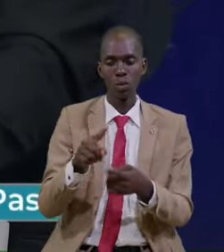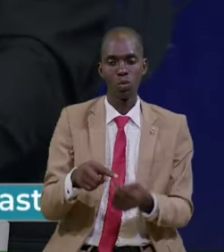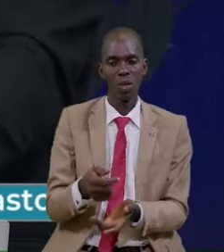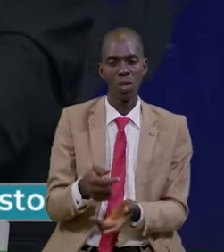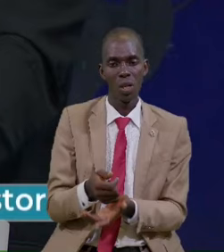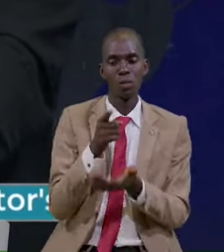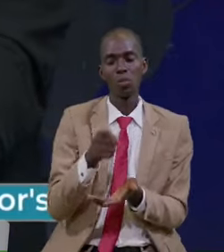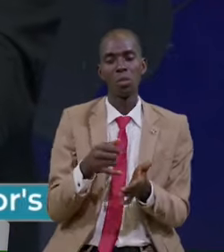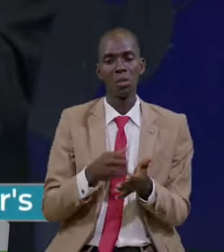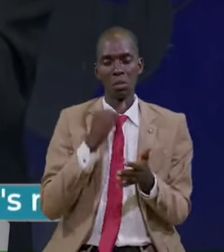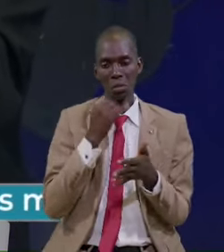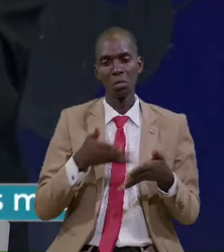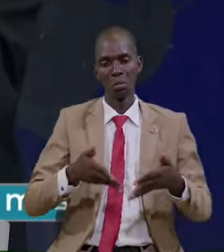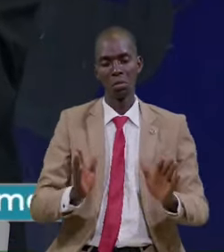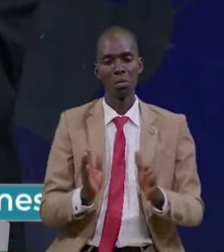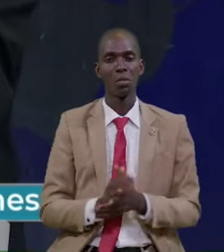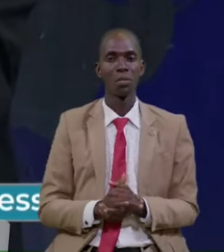allowable.